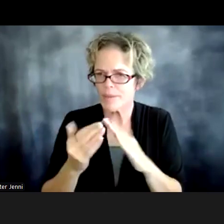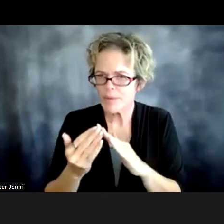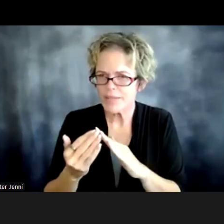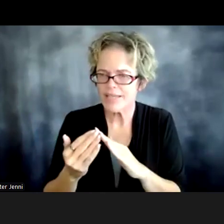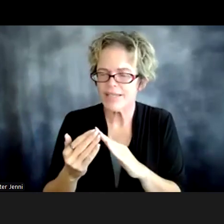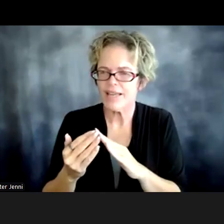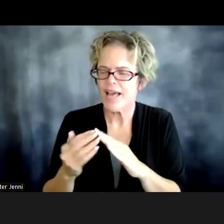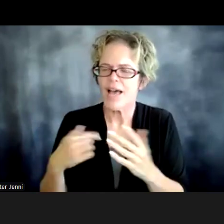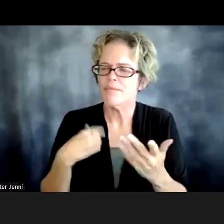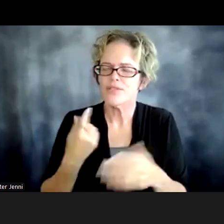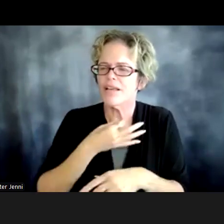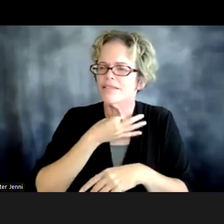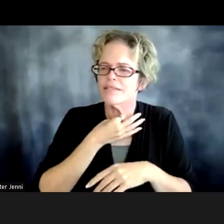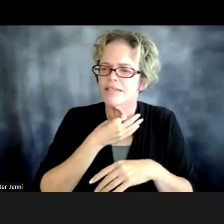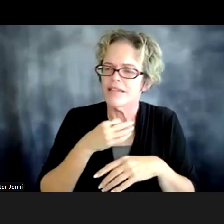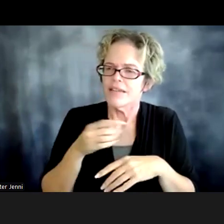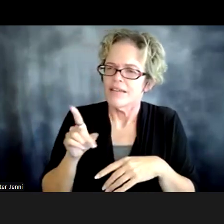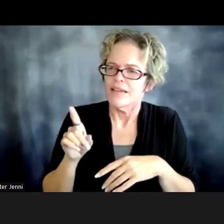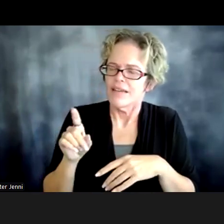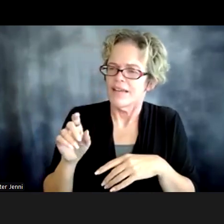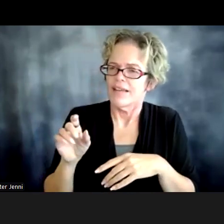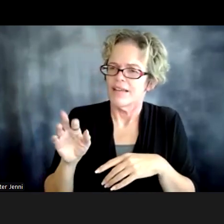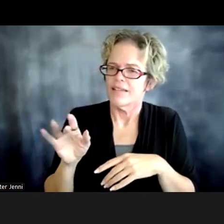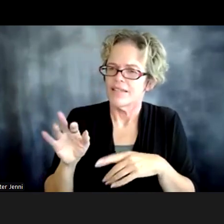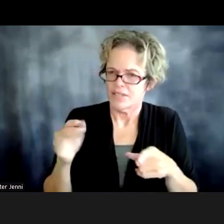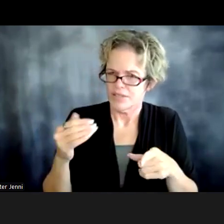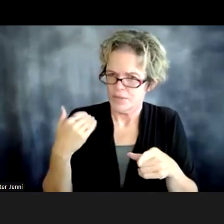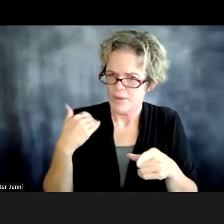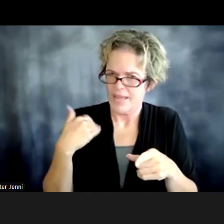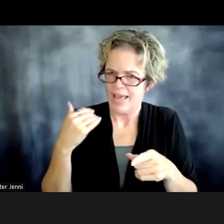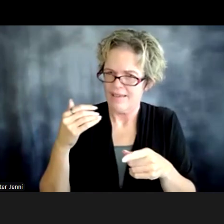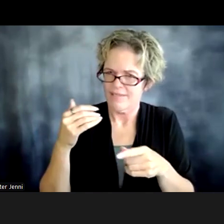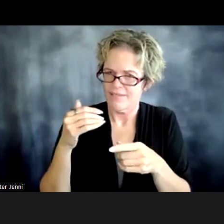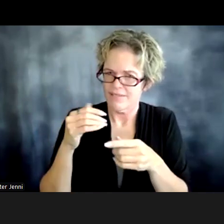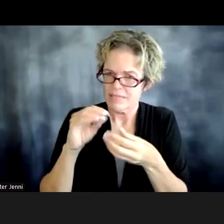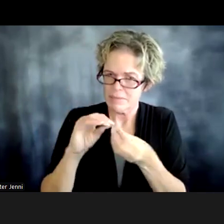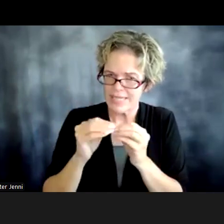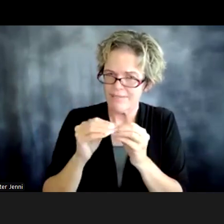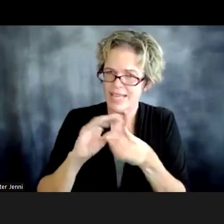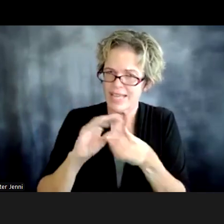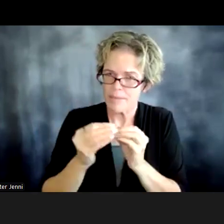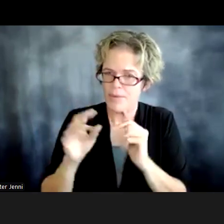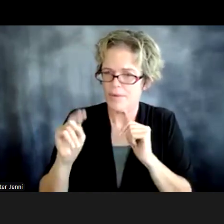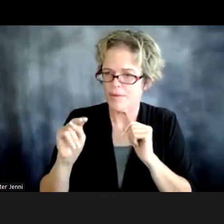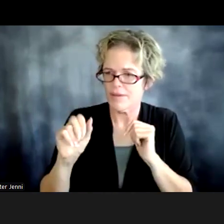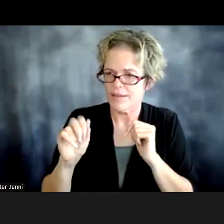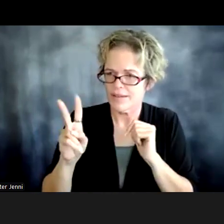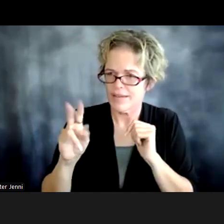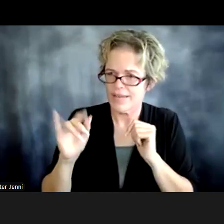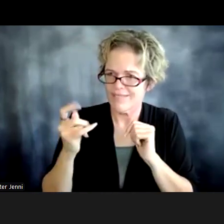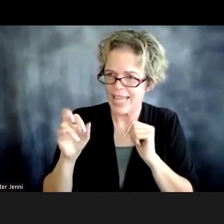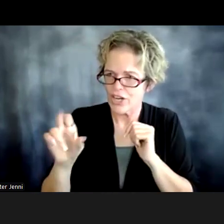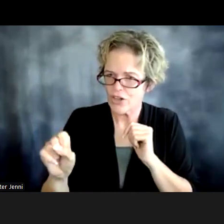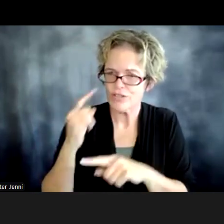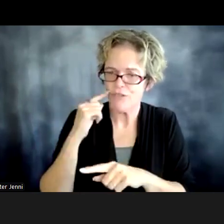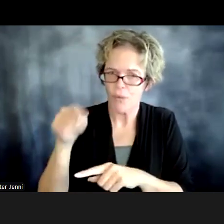just wondering, like navigators, if we have like number of navigators per community.